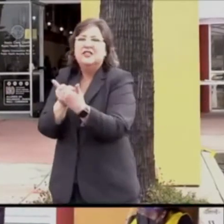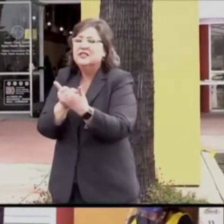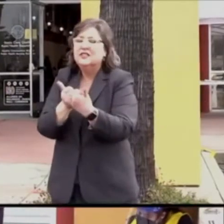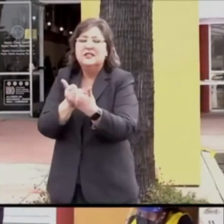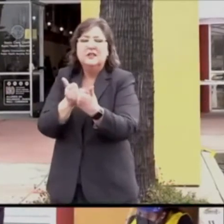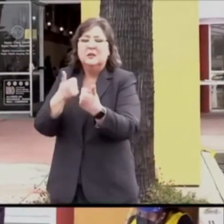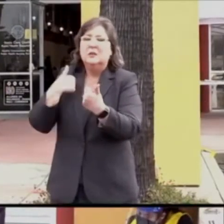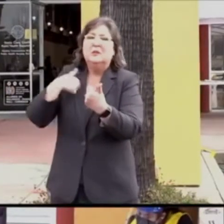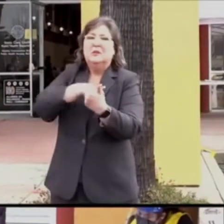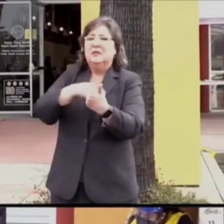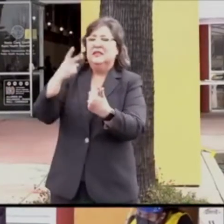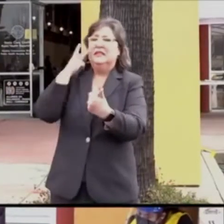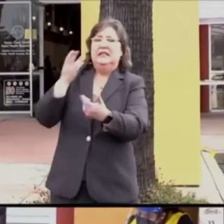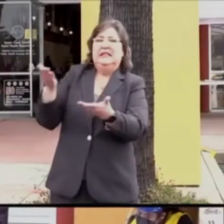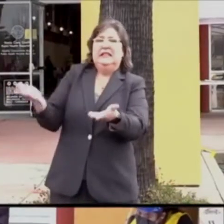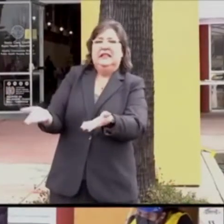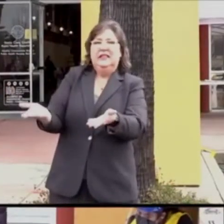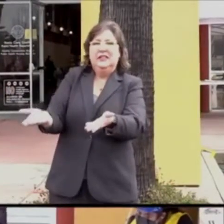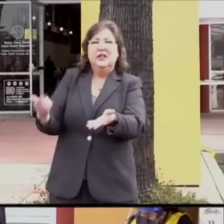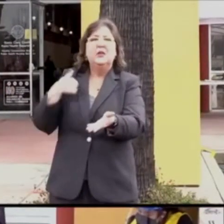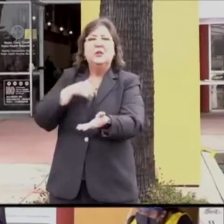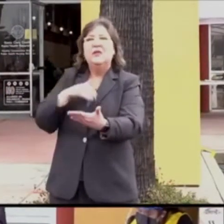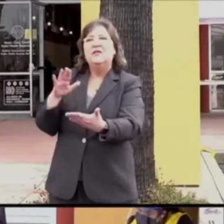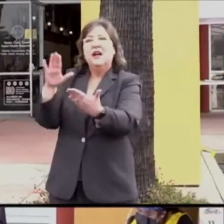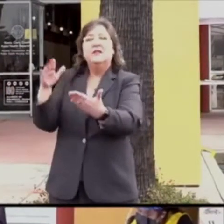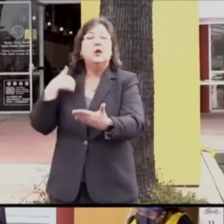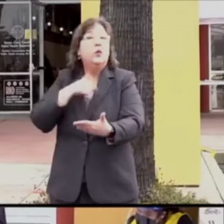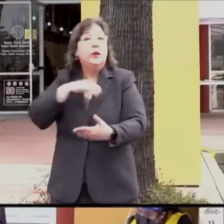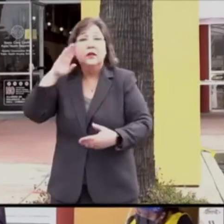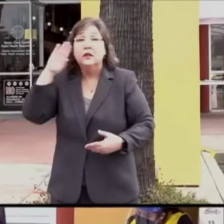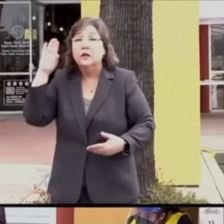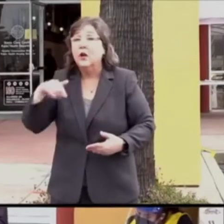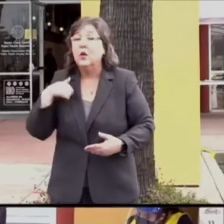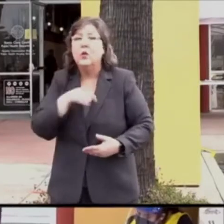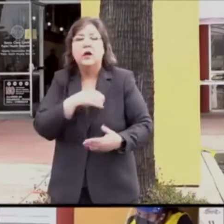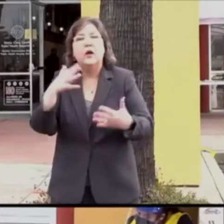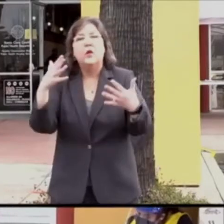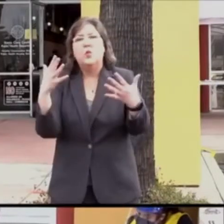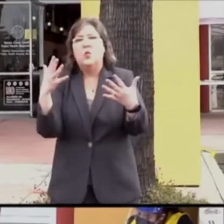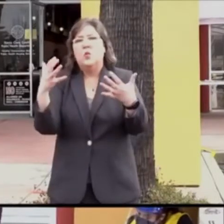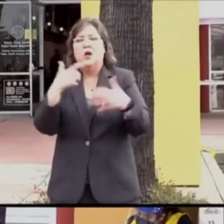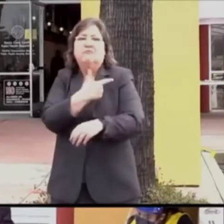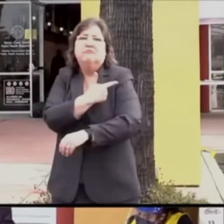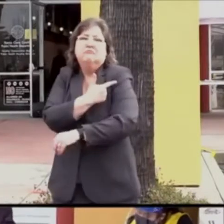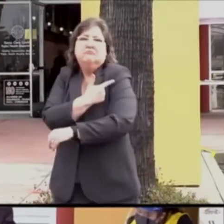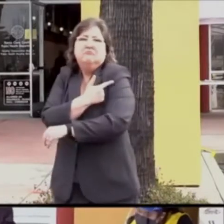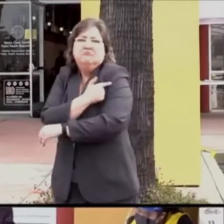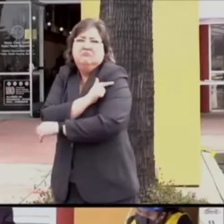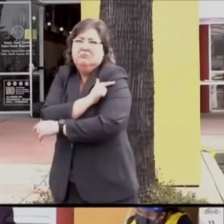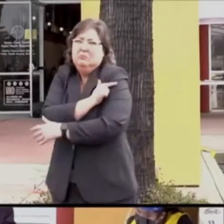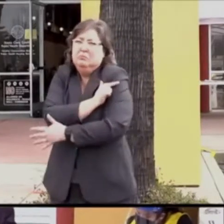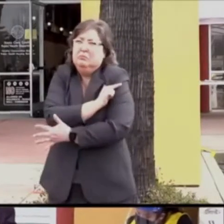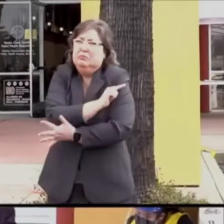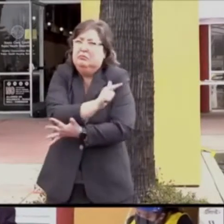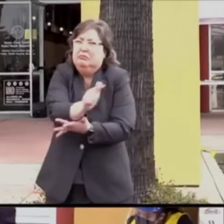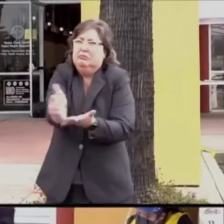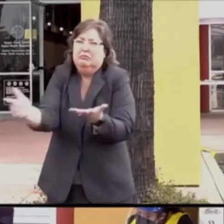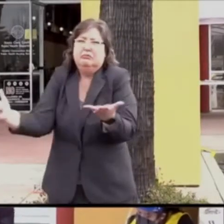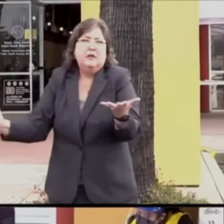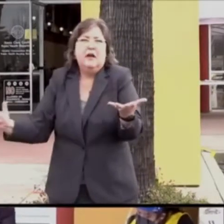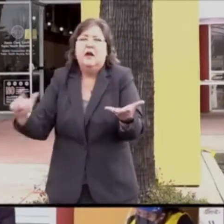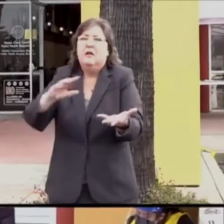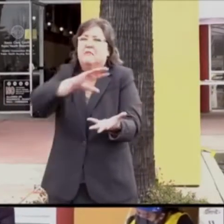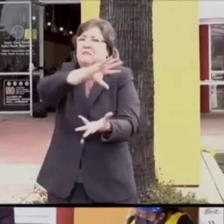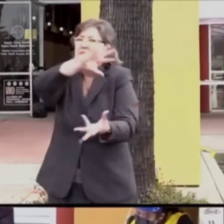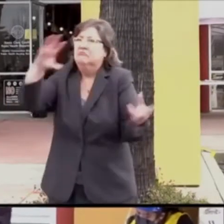know that in order to make sure that we get to 85% of all of our community being vaccinated, we've